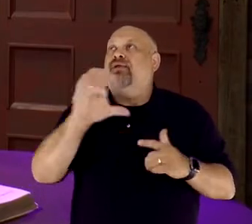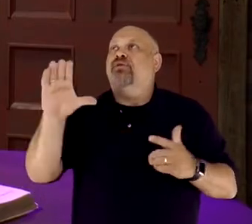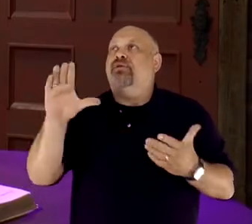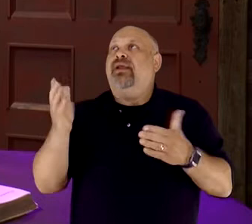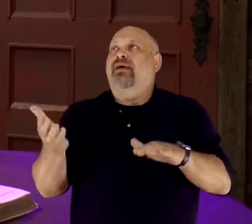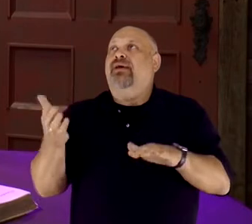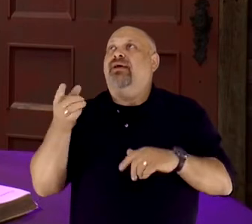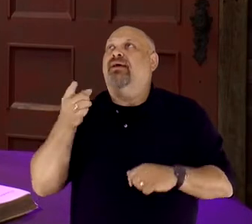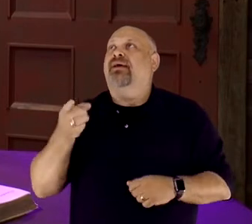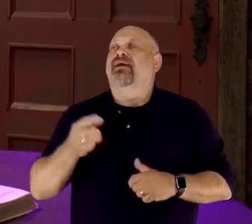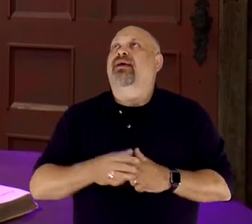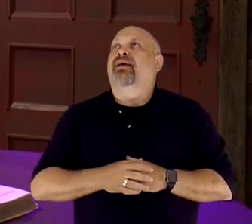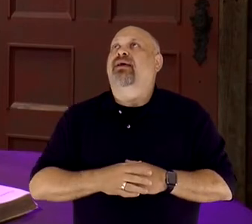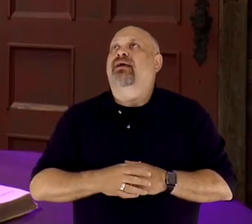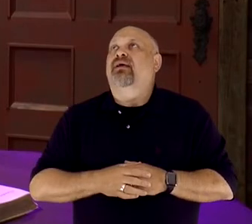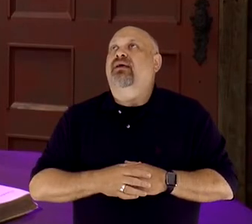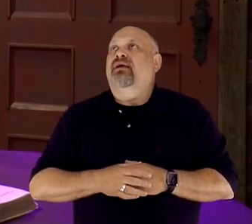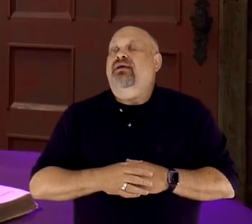on the cross.